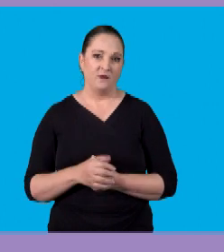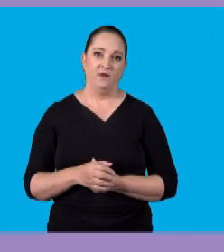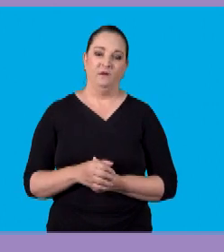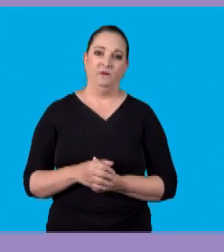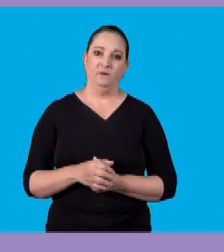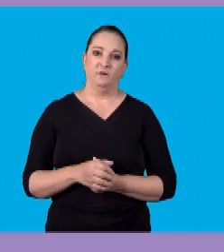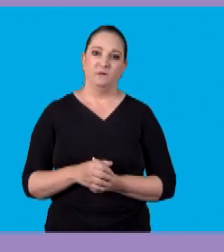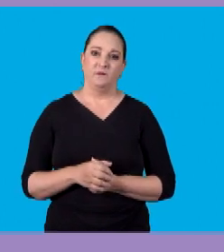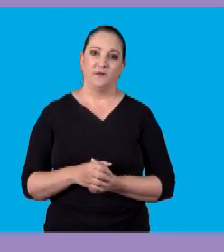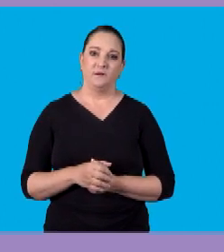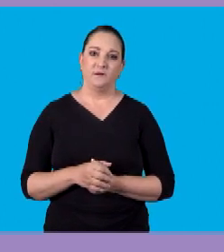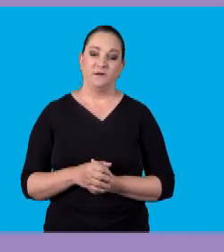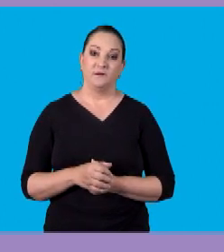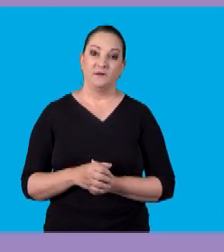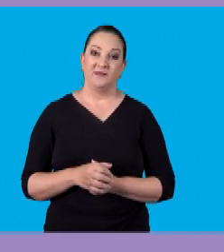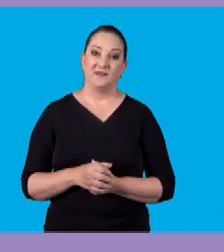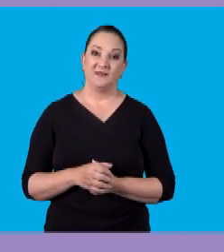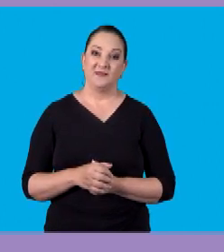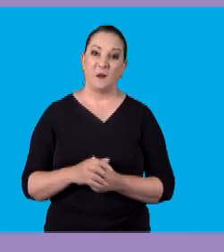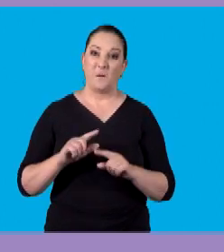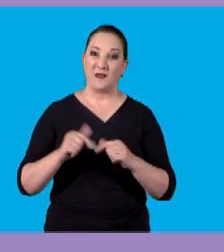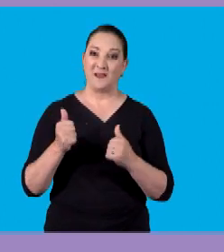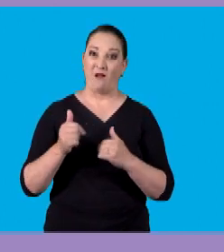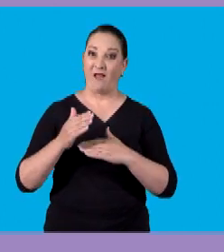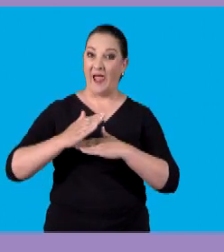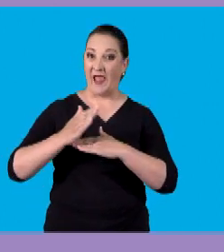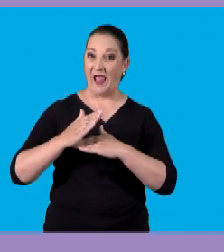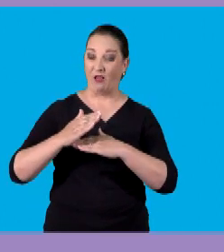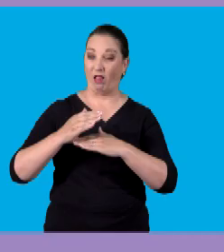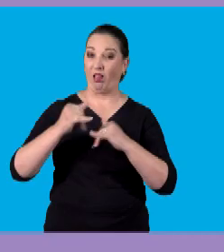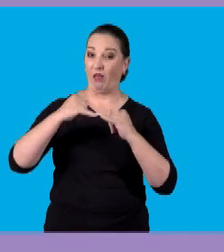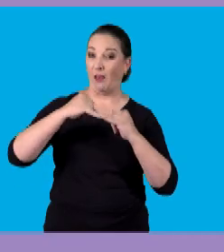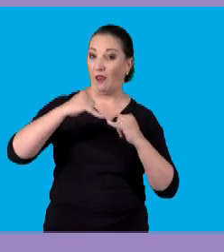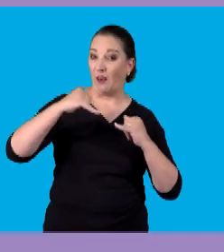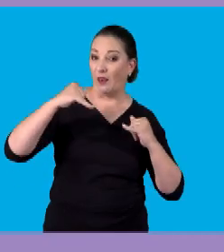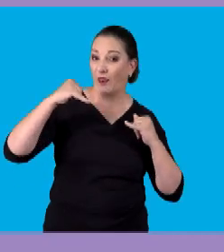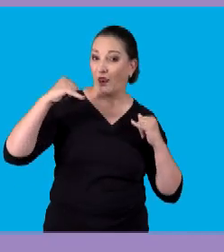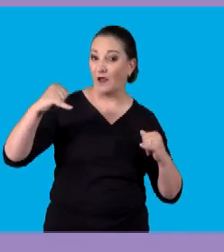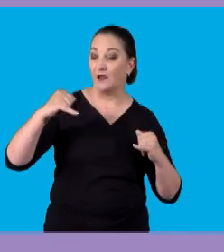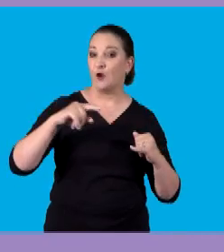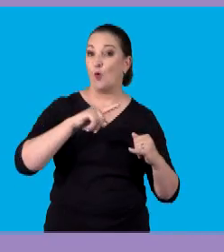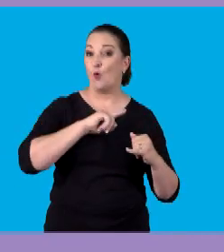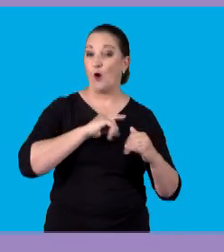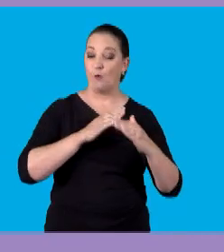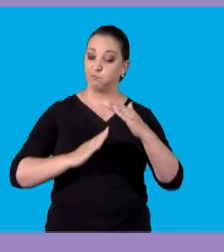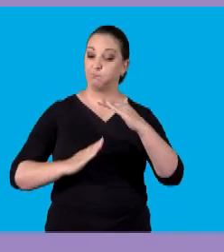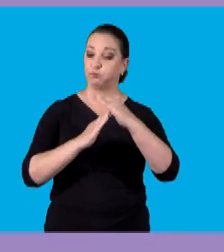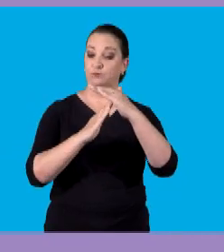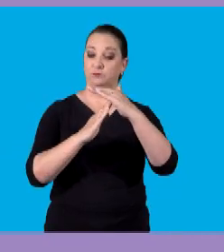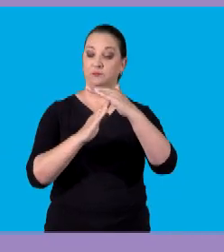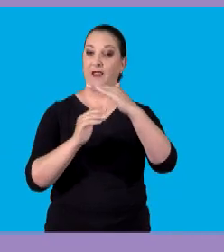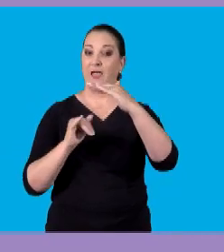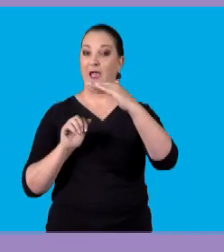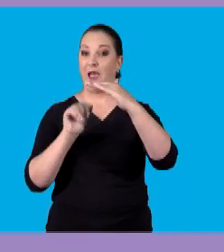it is part of the angle that was bisected by diagonal AC.